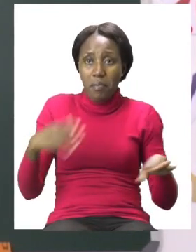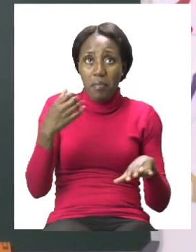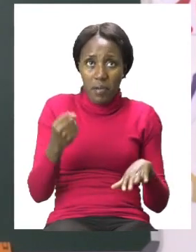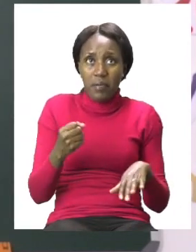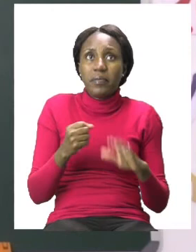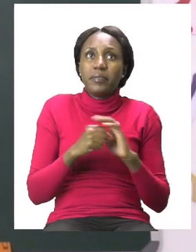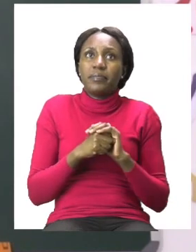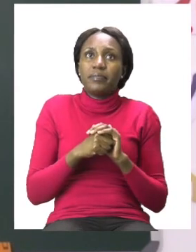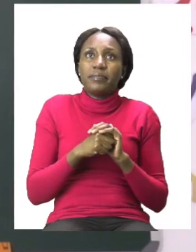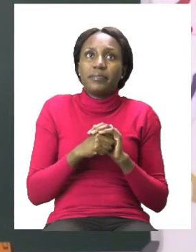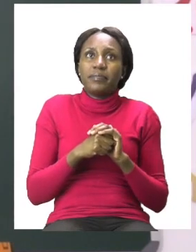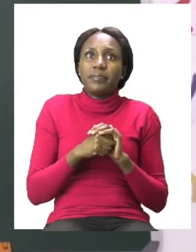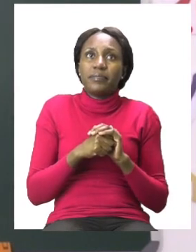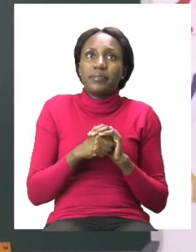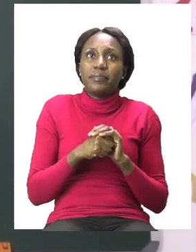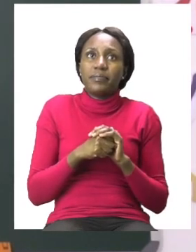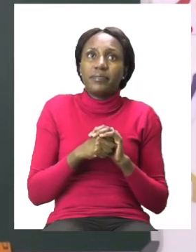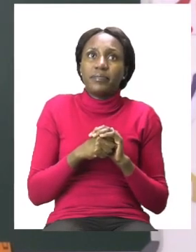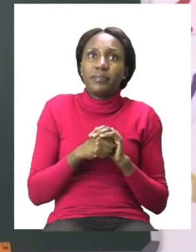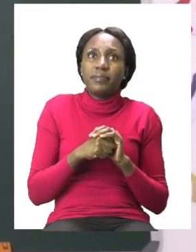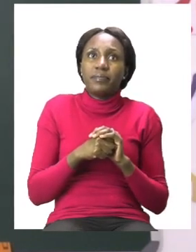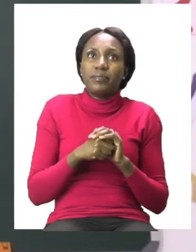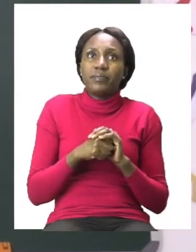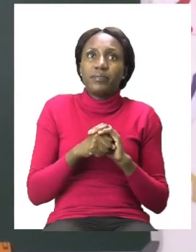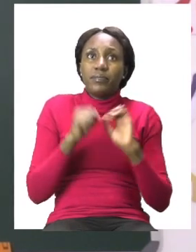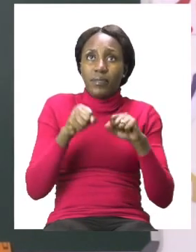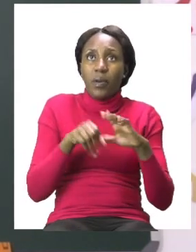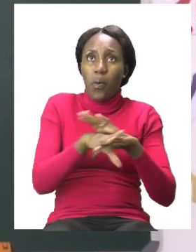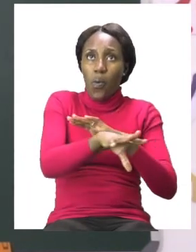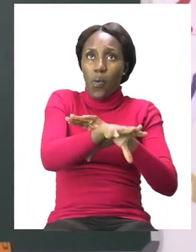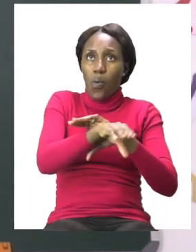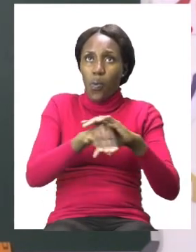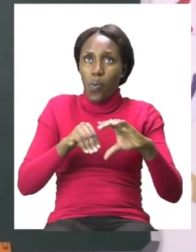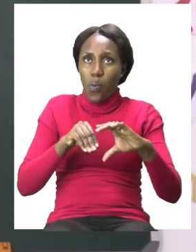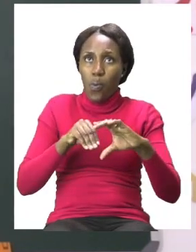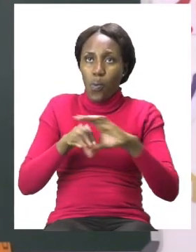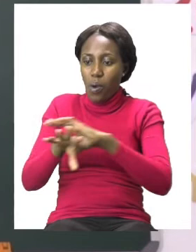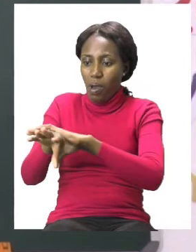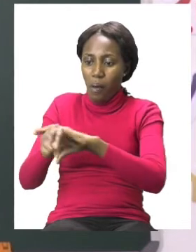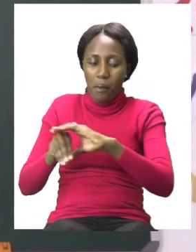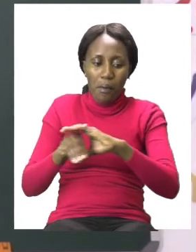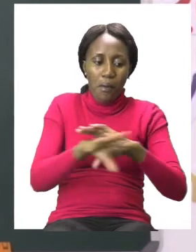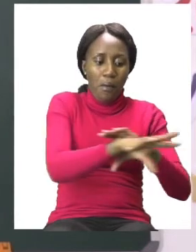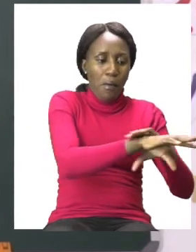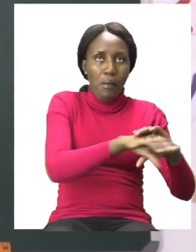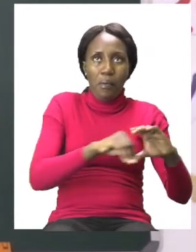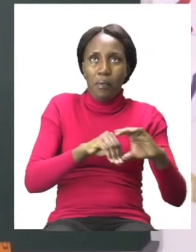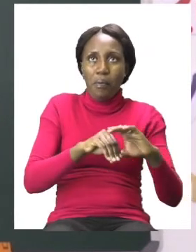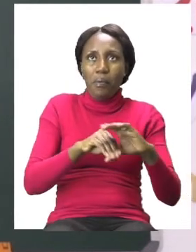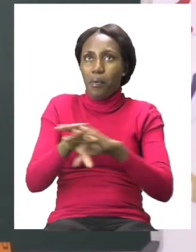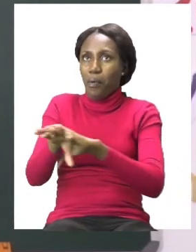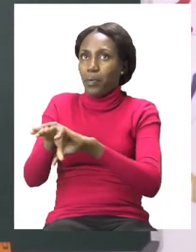to pretend that you have a hoover, you need to move it from side to side and not up and